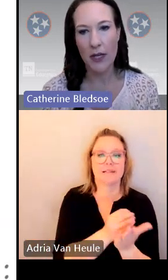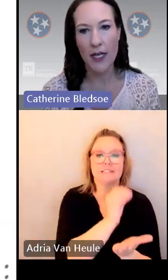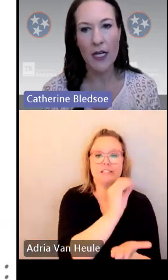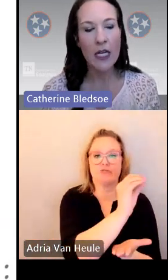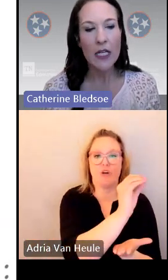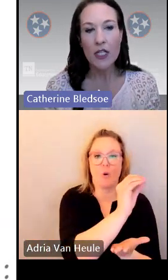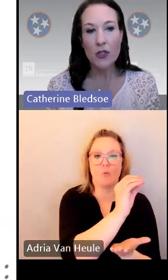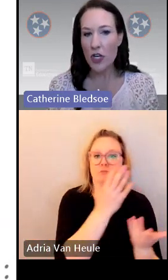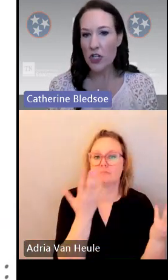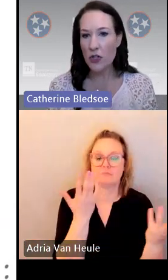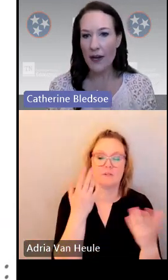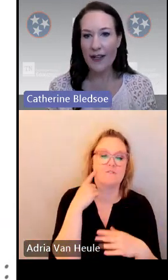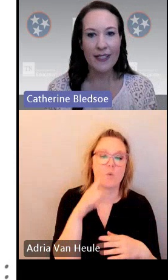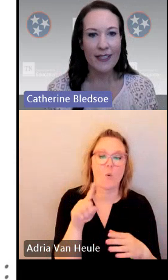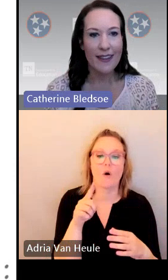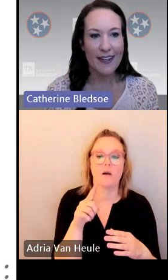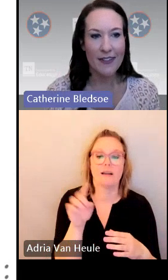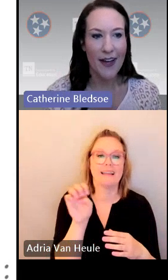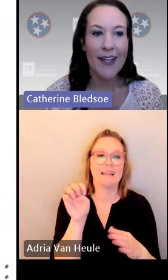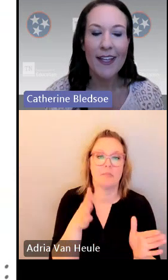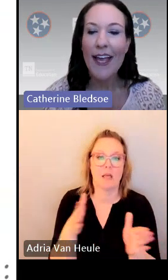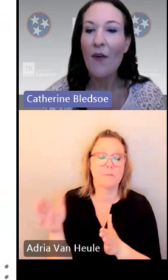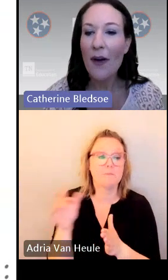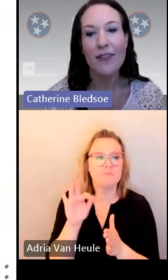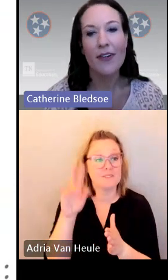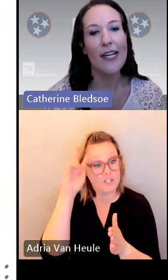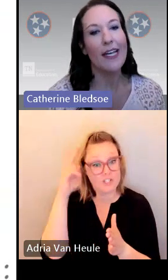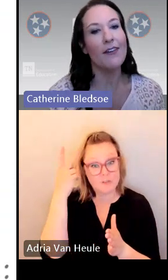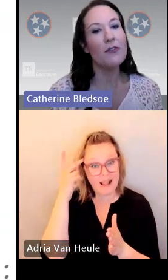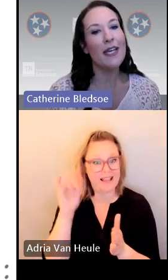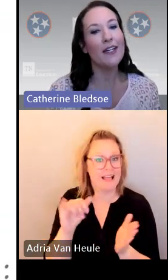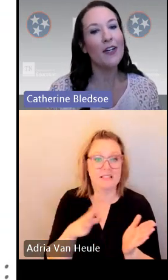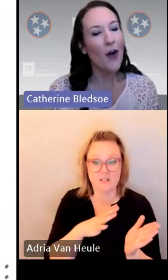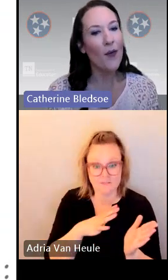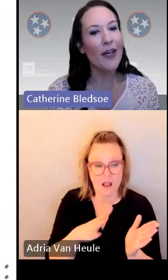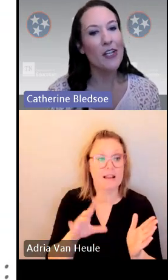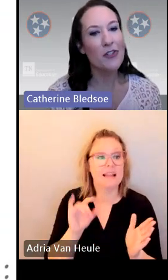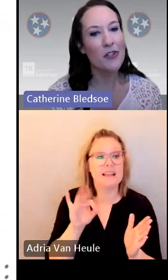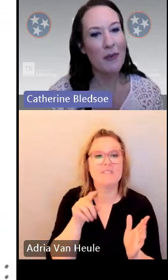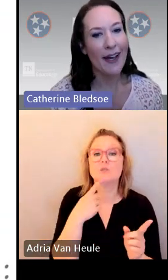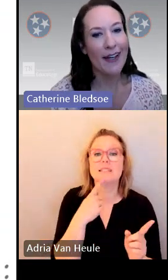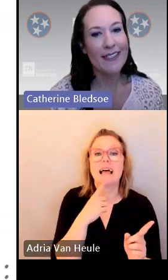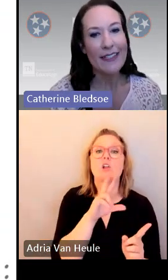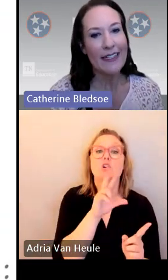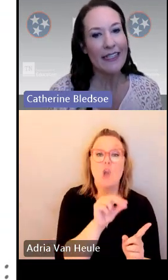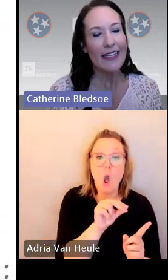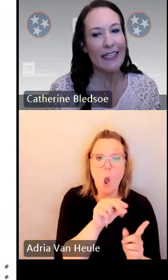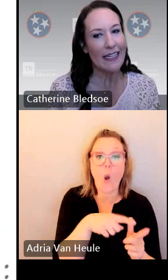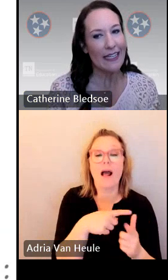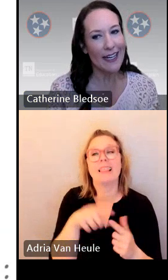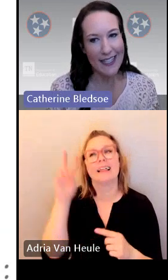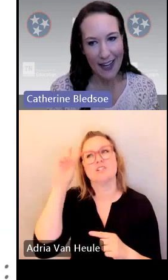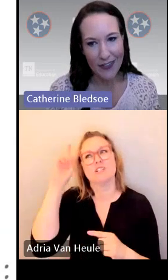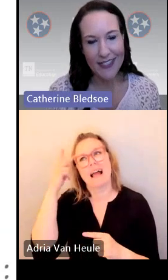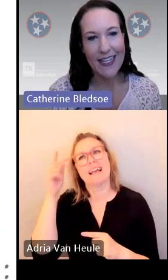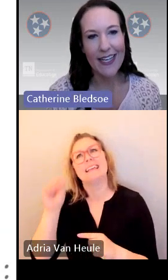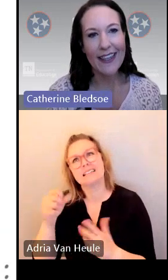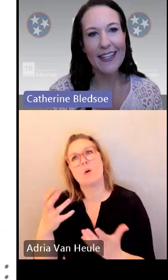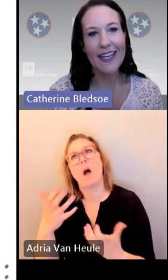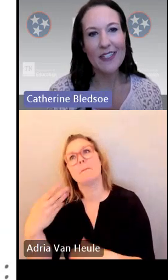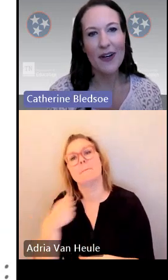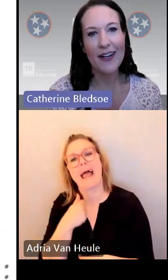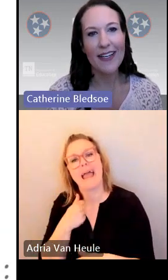and e-plan. So if you change your mind, that is fine. However, if you say no and change your mind and it's after